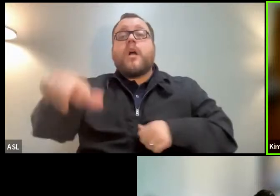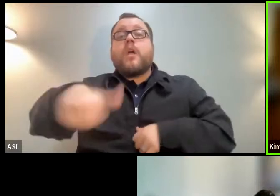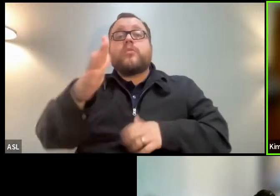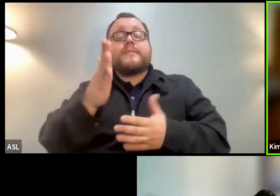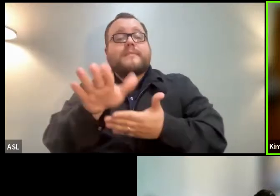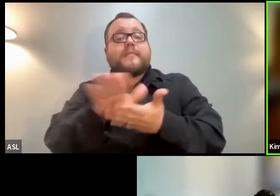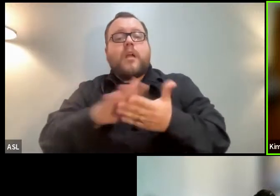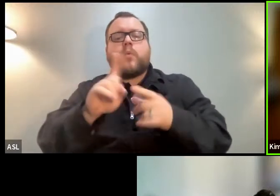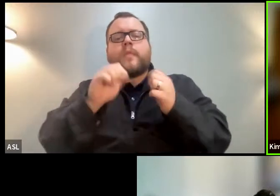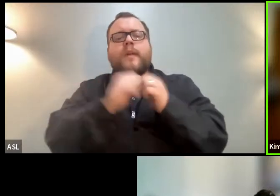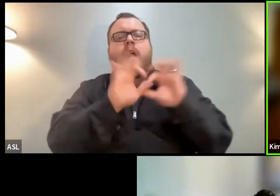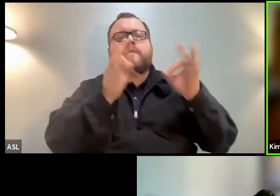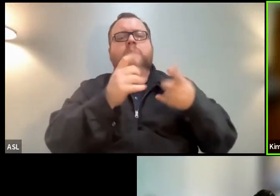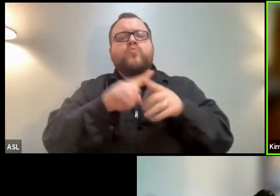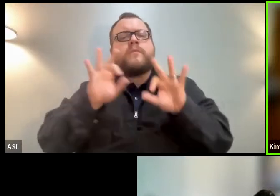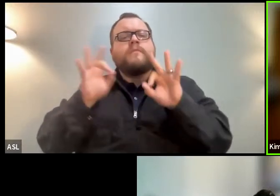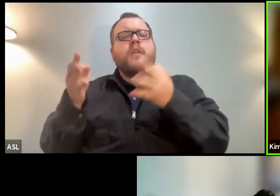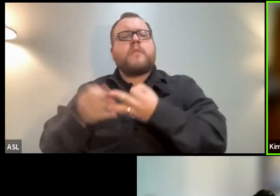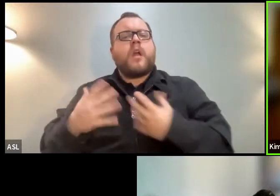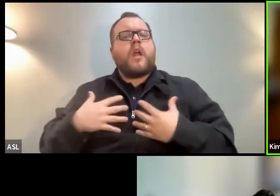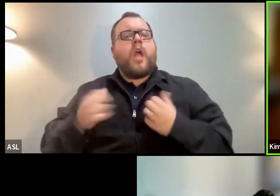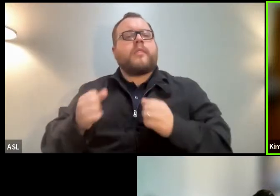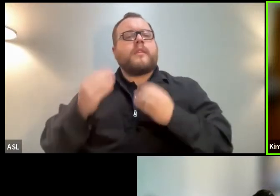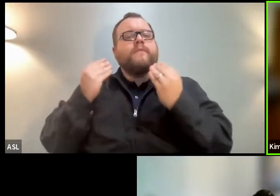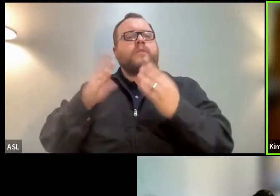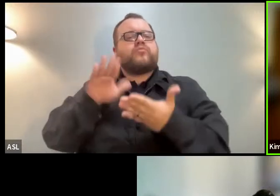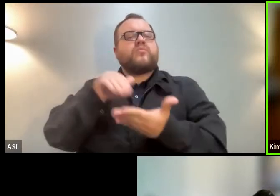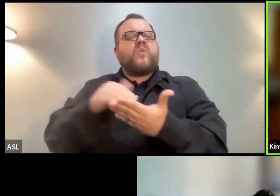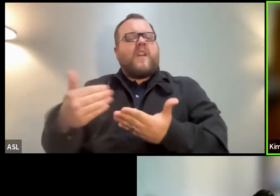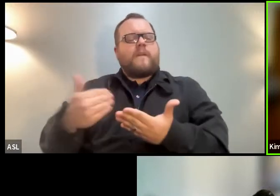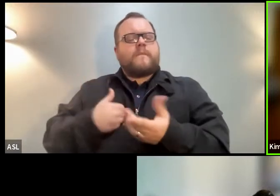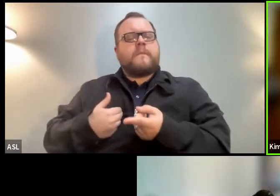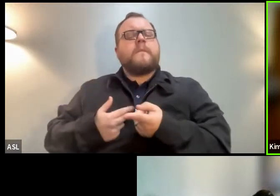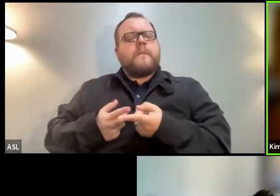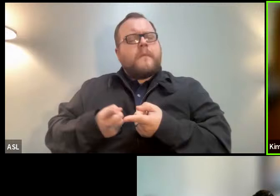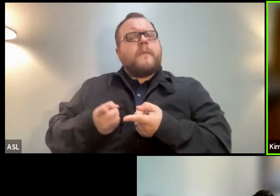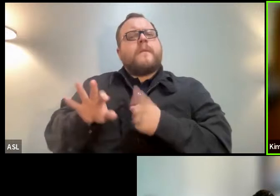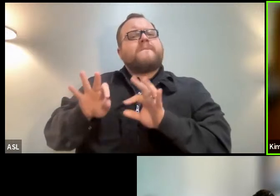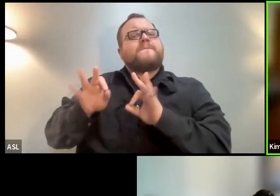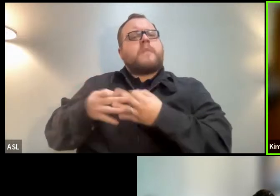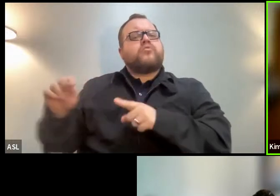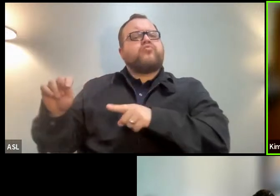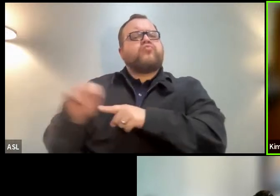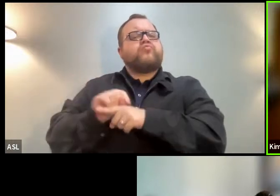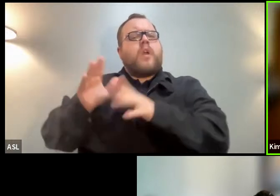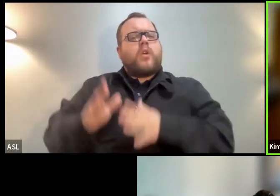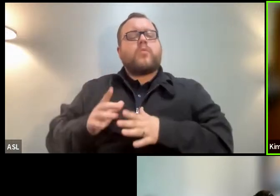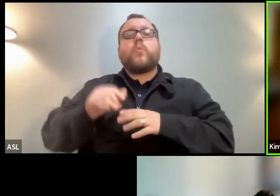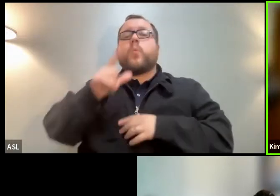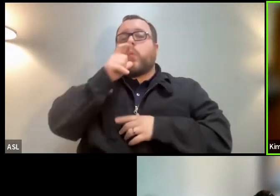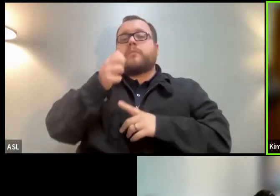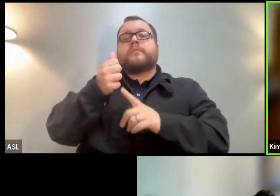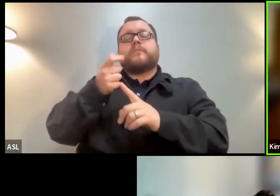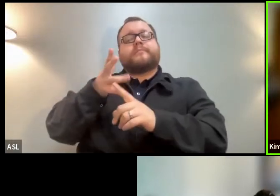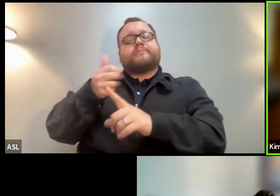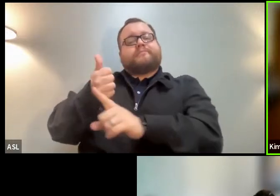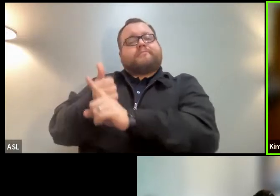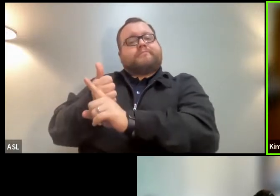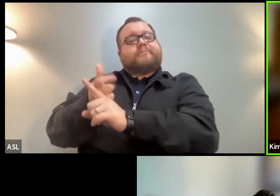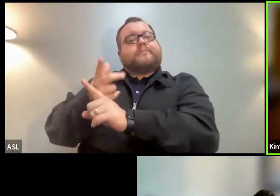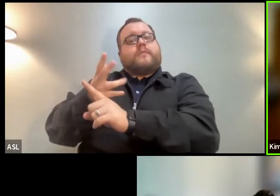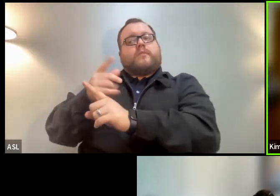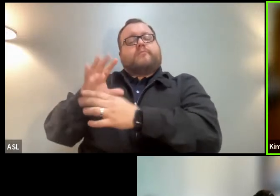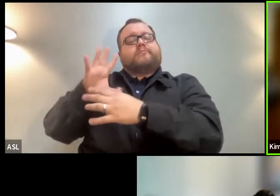Family to Family Health Information Center here, they have family trainers in supported decision making. So often we'll just refer